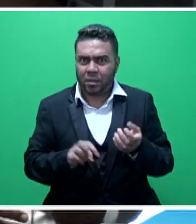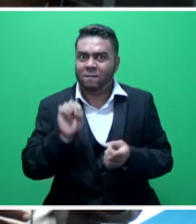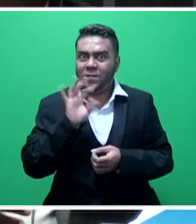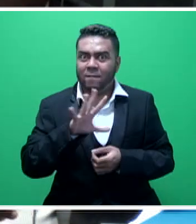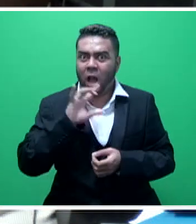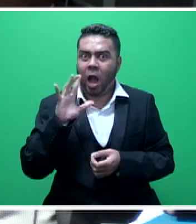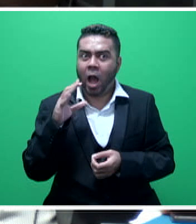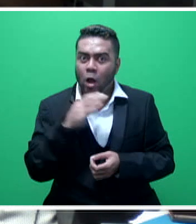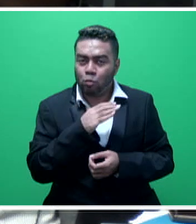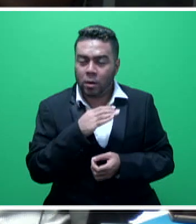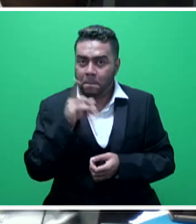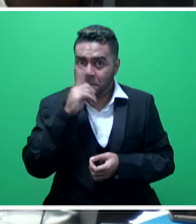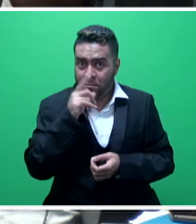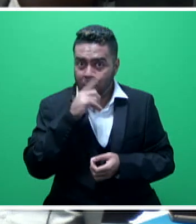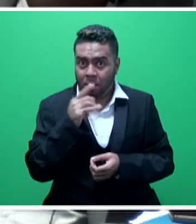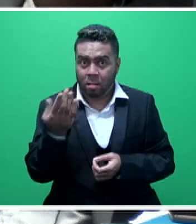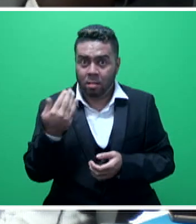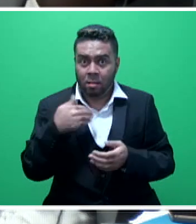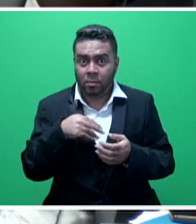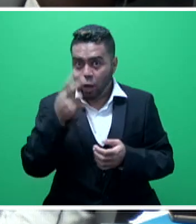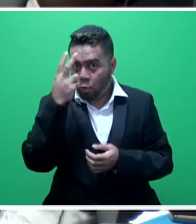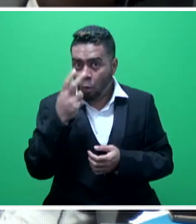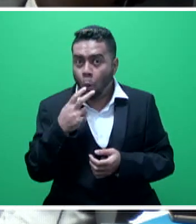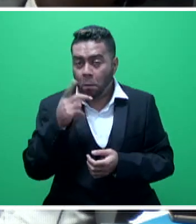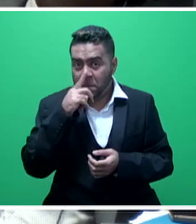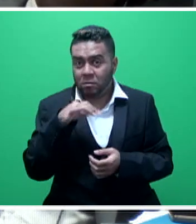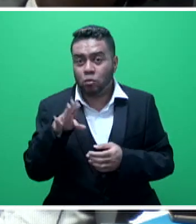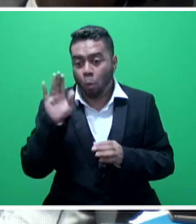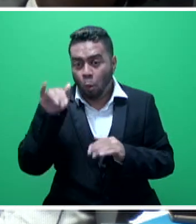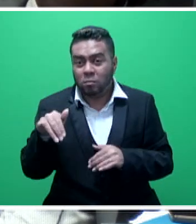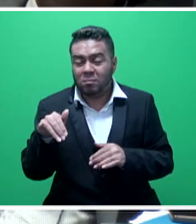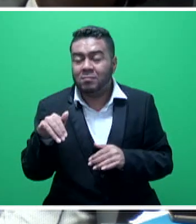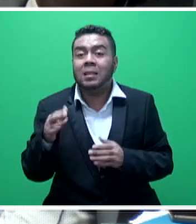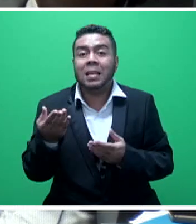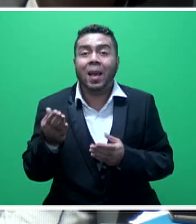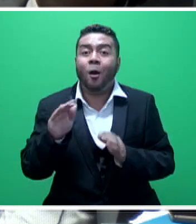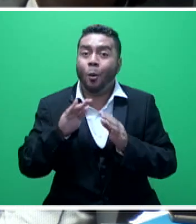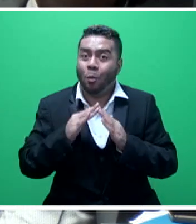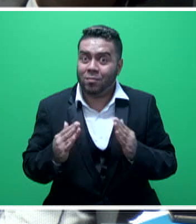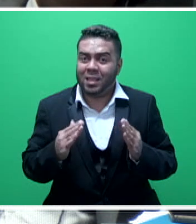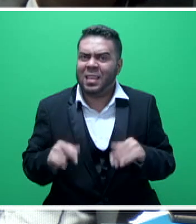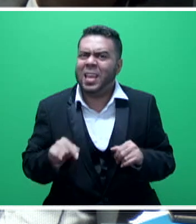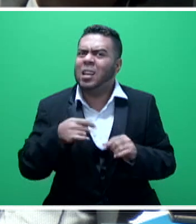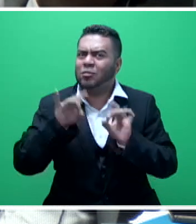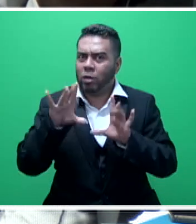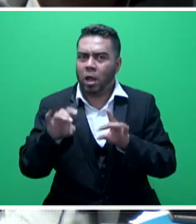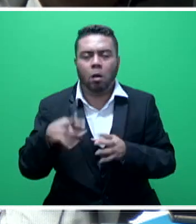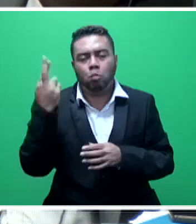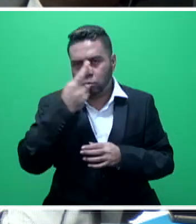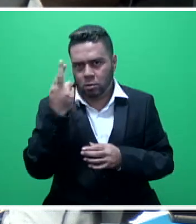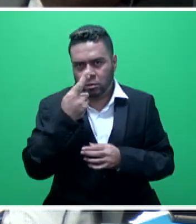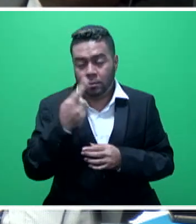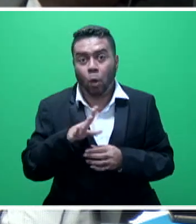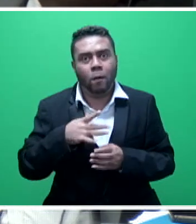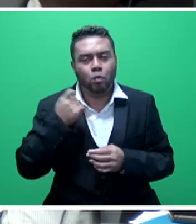500 people in old people's homes in Australia are vulnerable and at risk with COVID-19. So we have